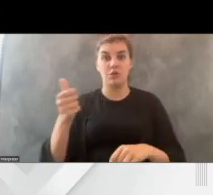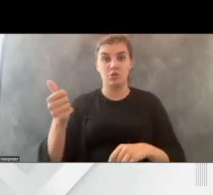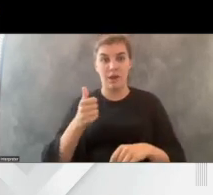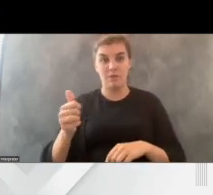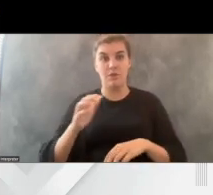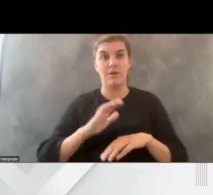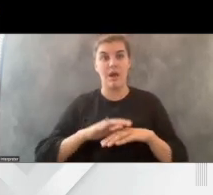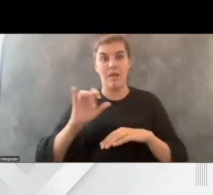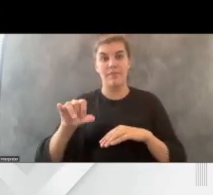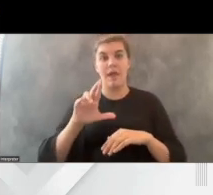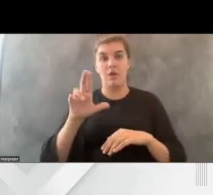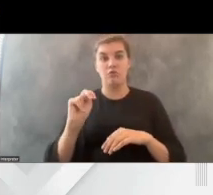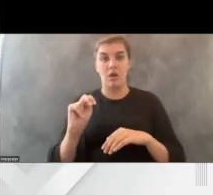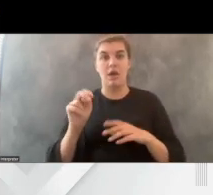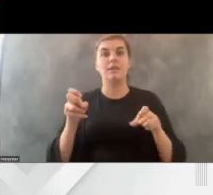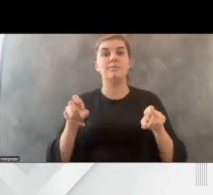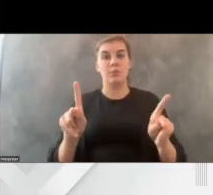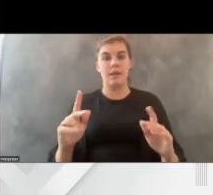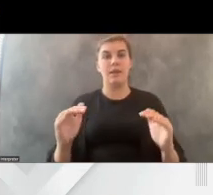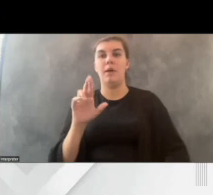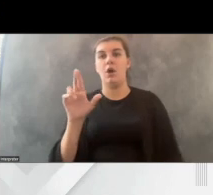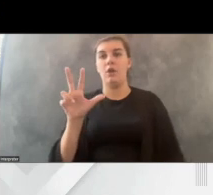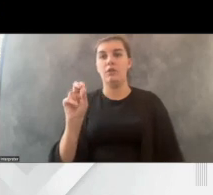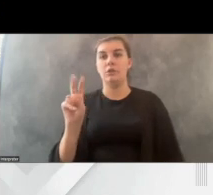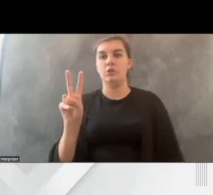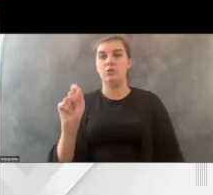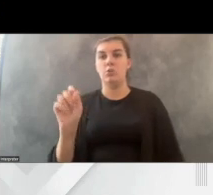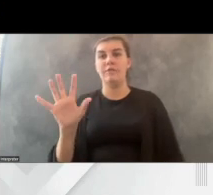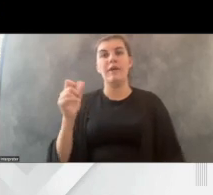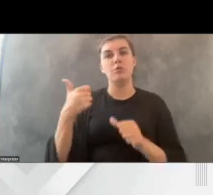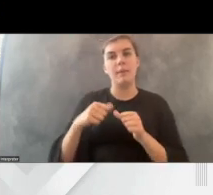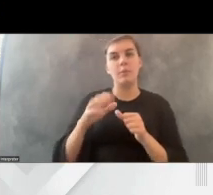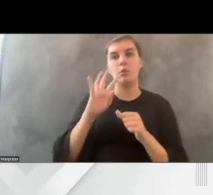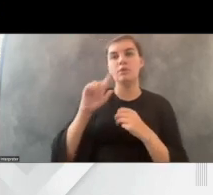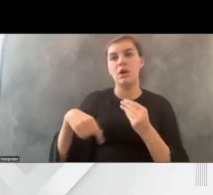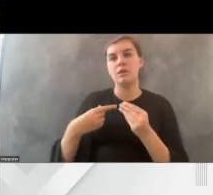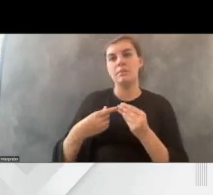slope greater than 8.3%.